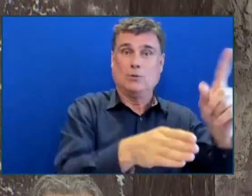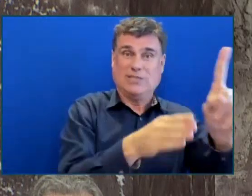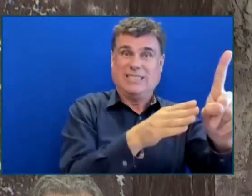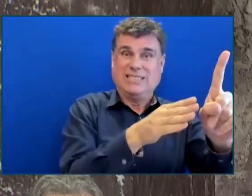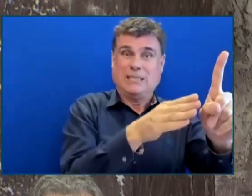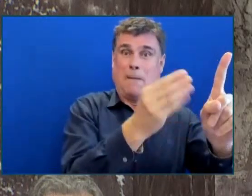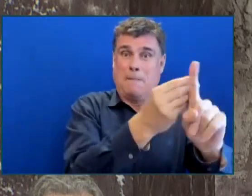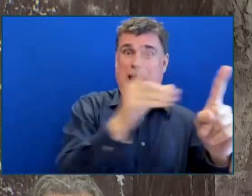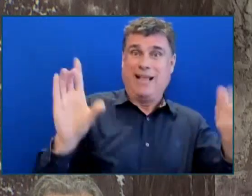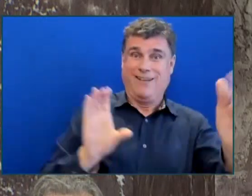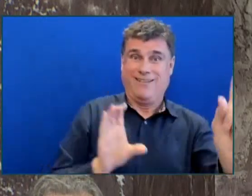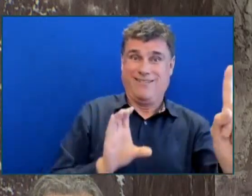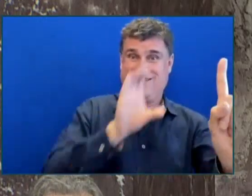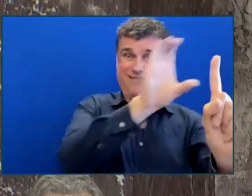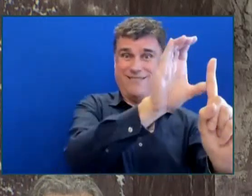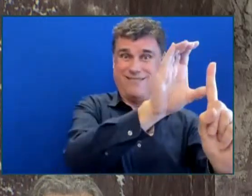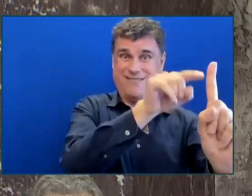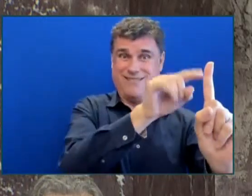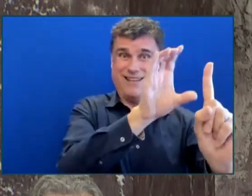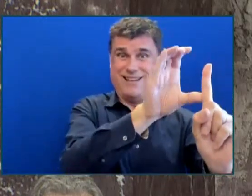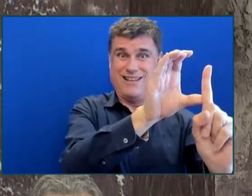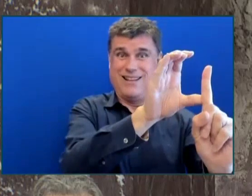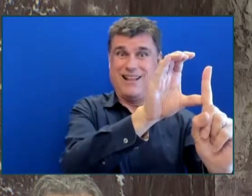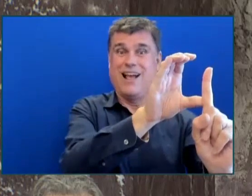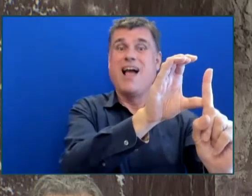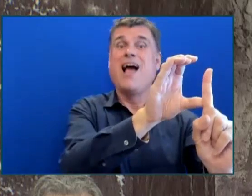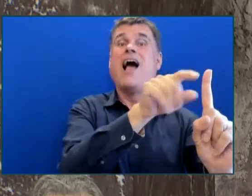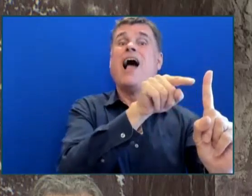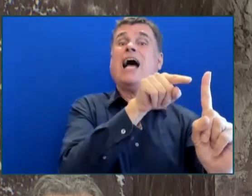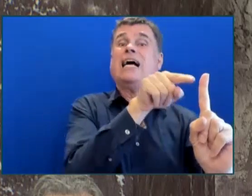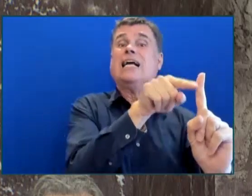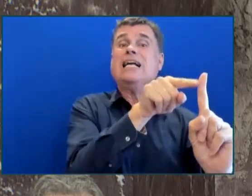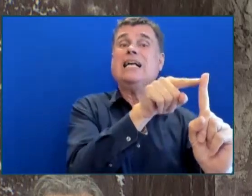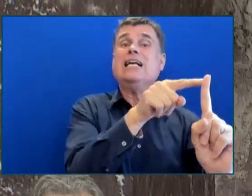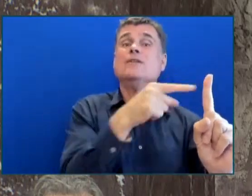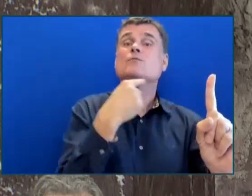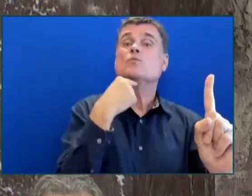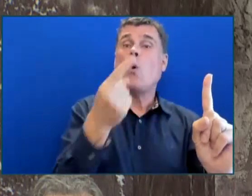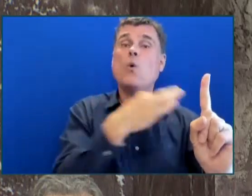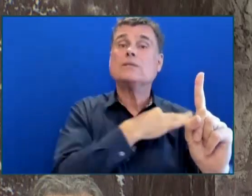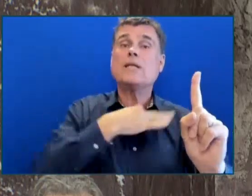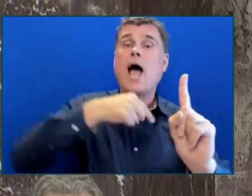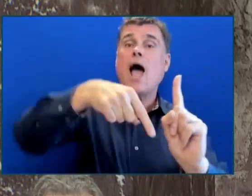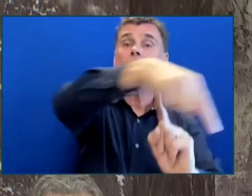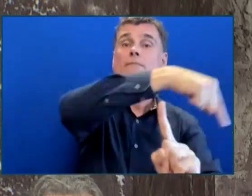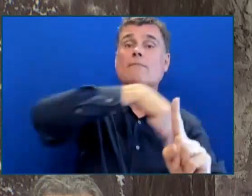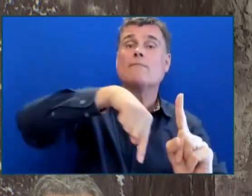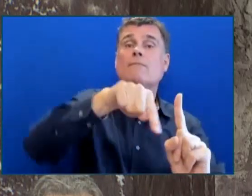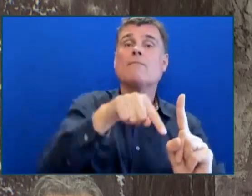Please conclude. What happened, Honourable Speaker, I think what the issue at core,